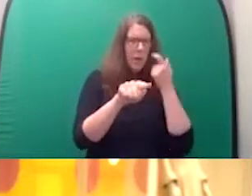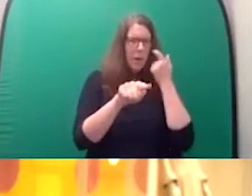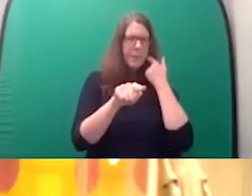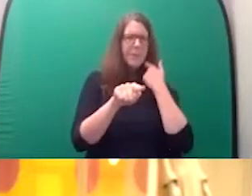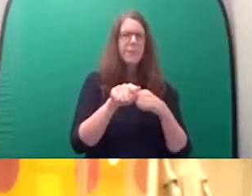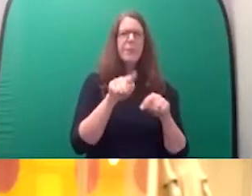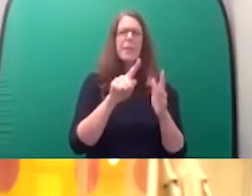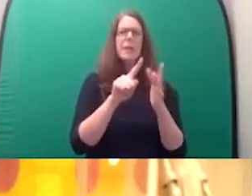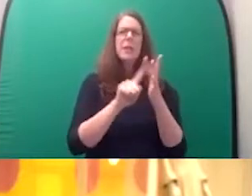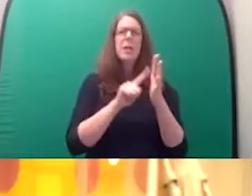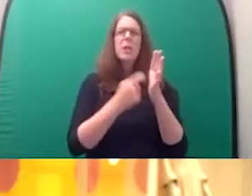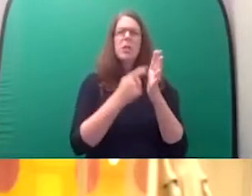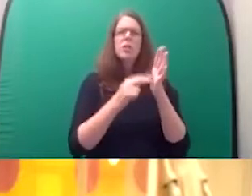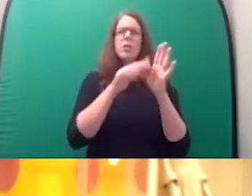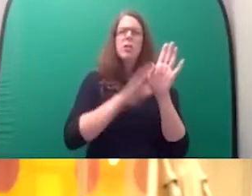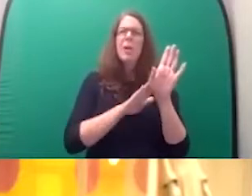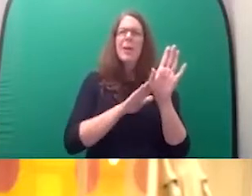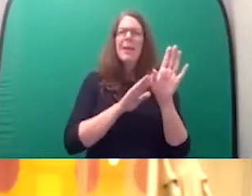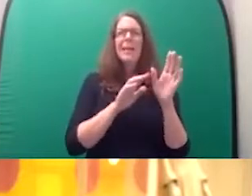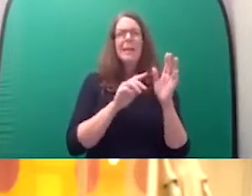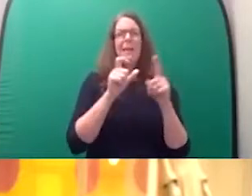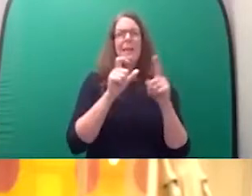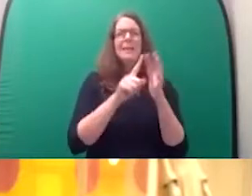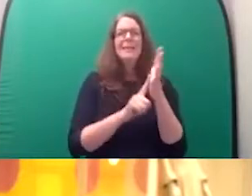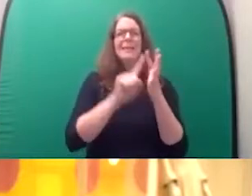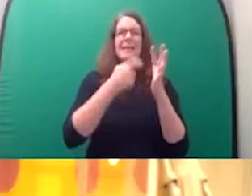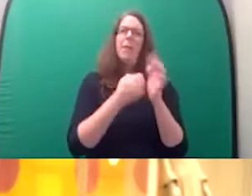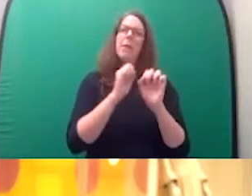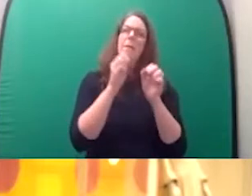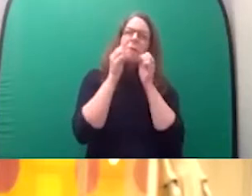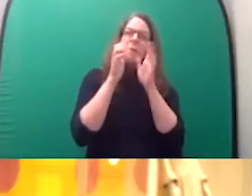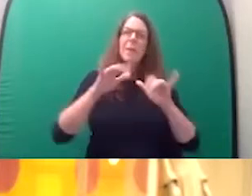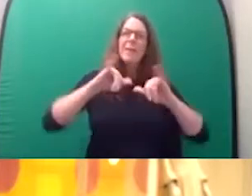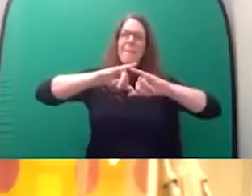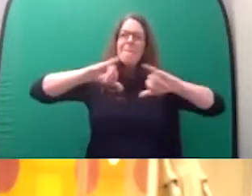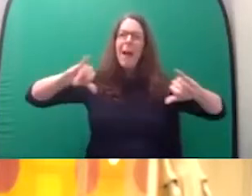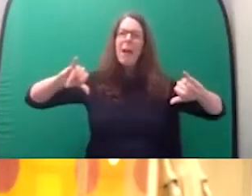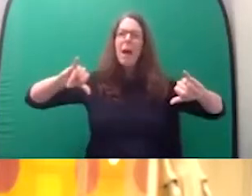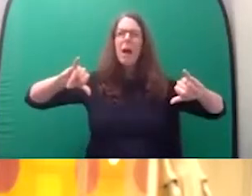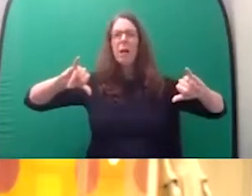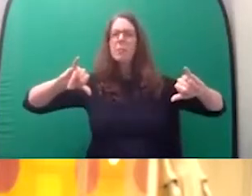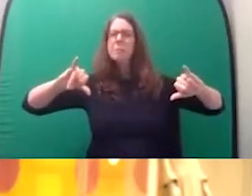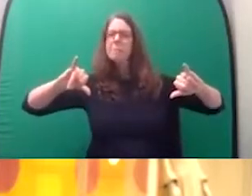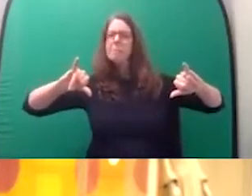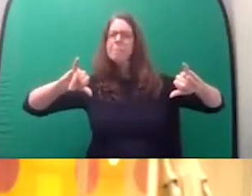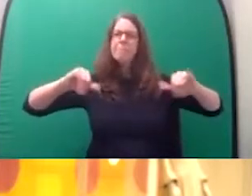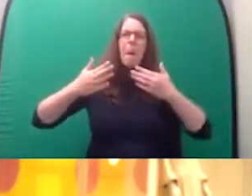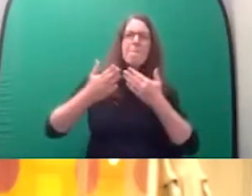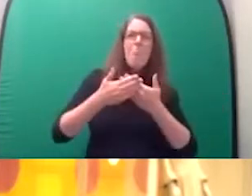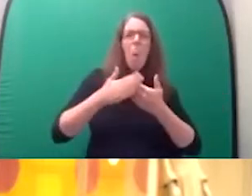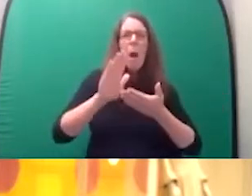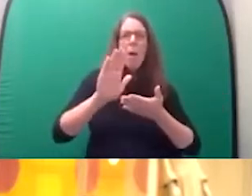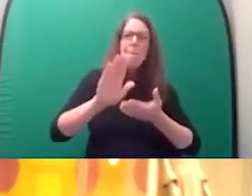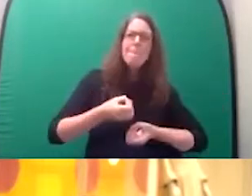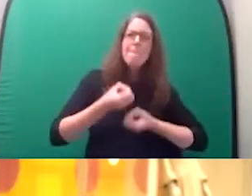it was Jeremy Deller's fabulous banner he did for his piece of work, and I just really